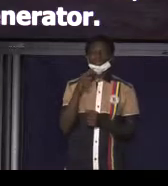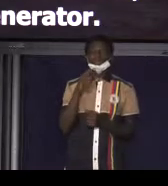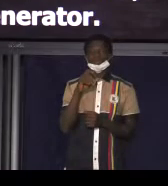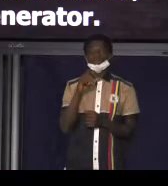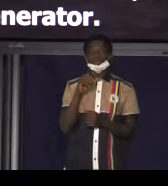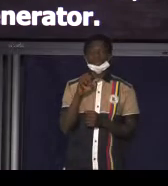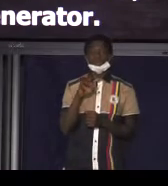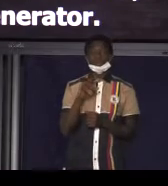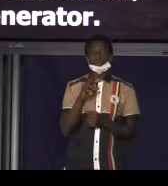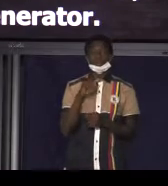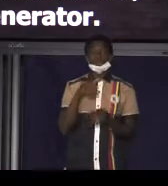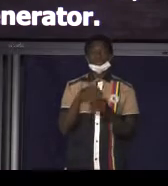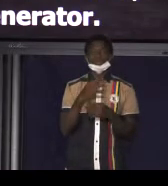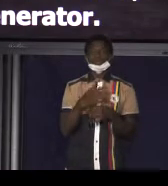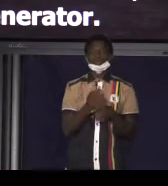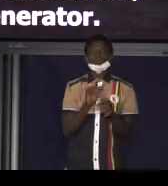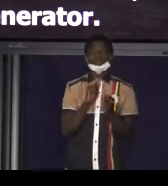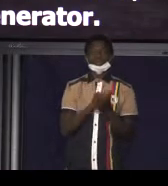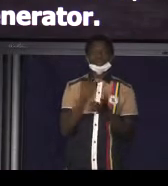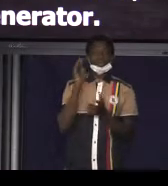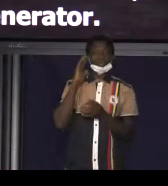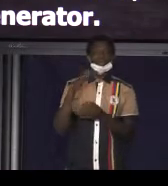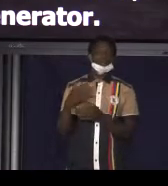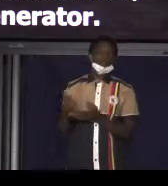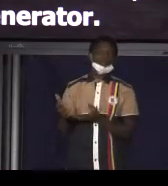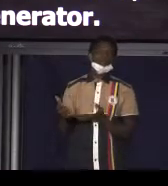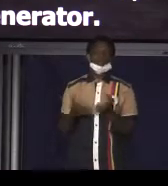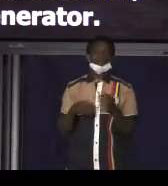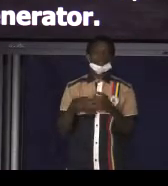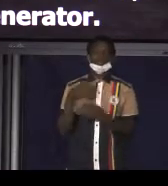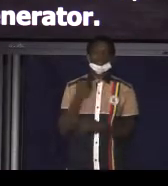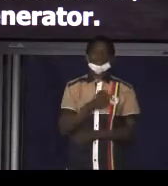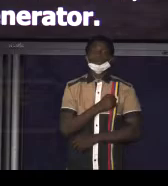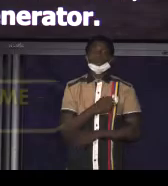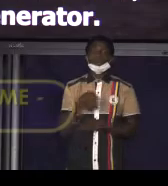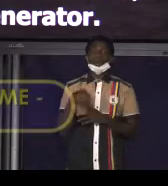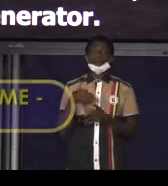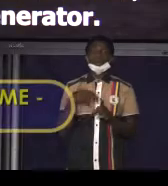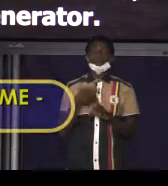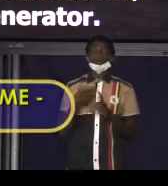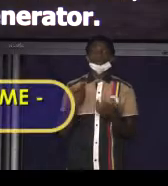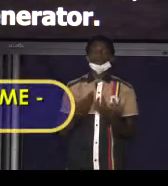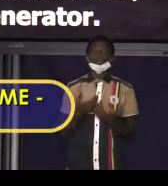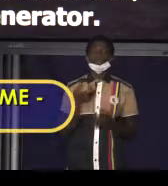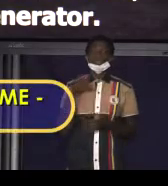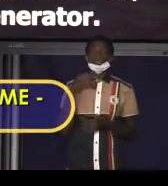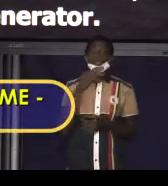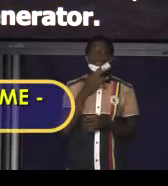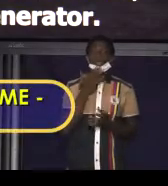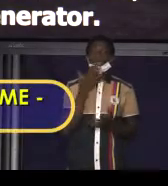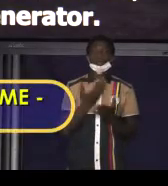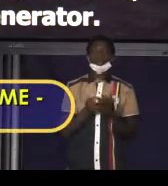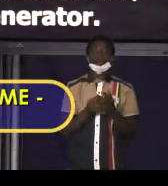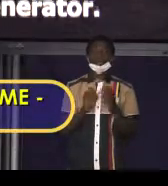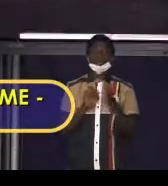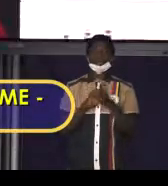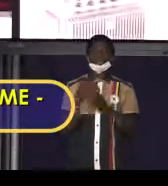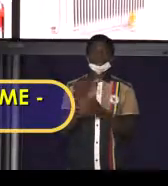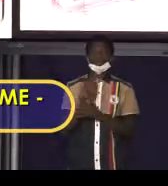belongs to your community that will generate the power, or from generator. So there are good examples